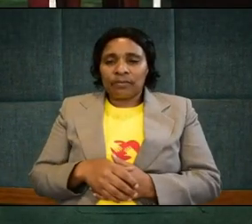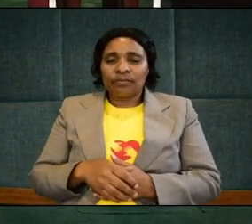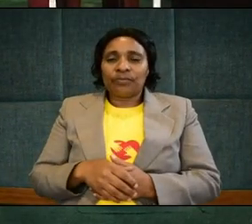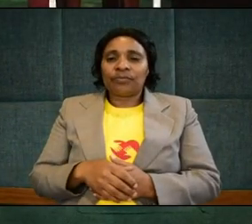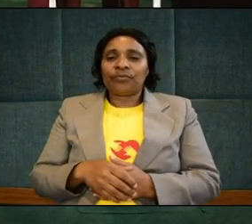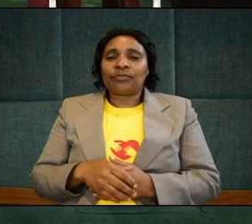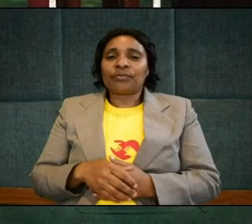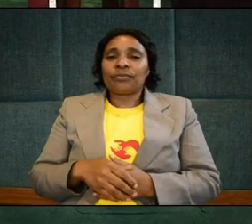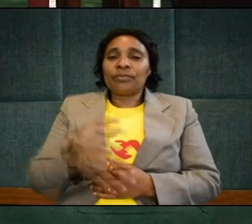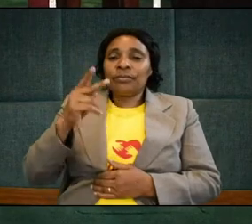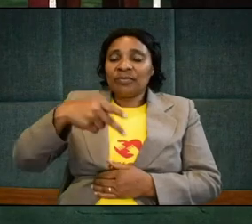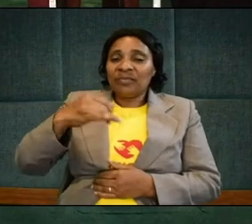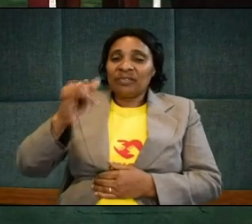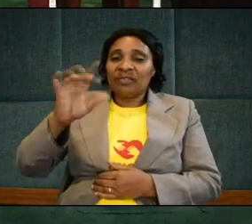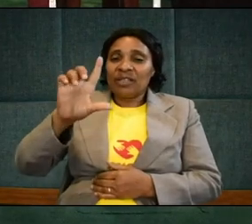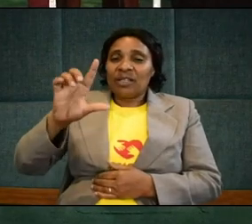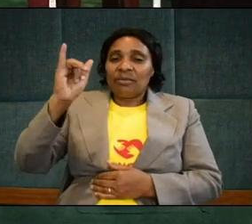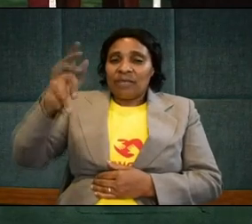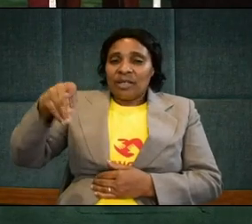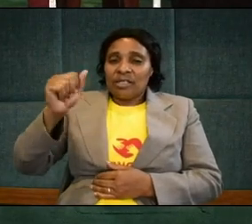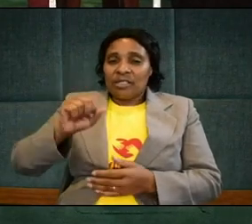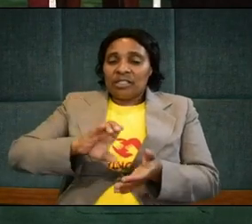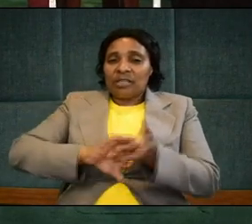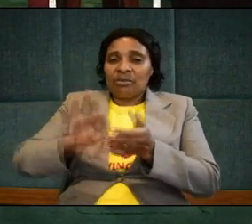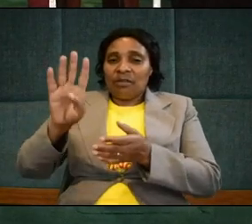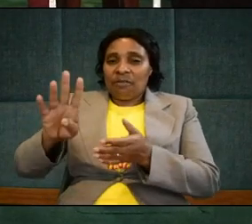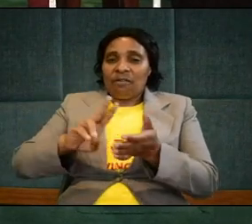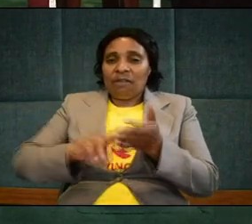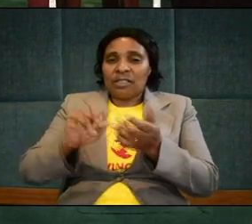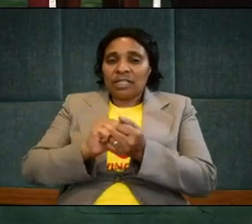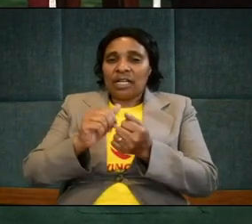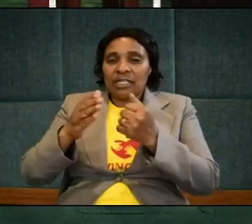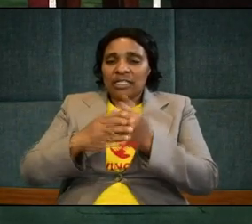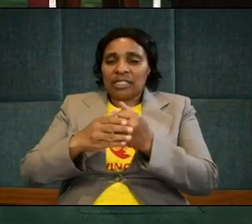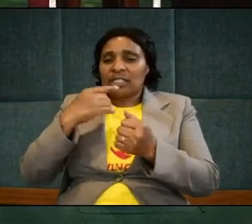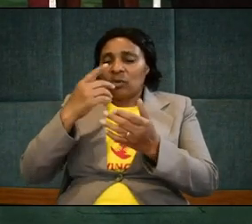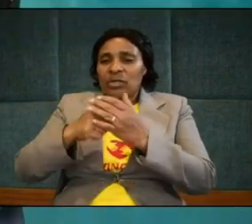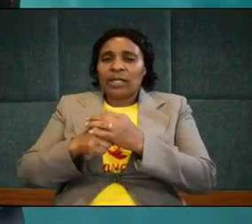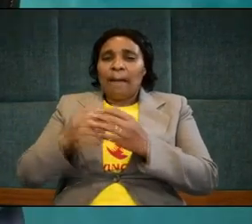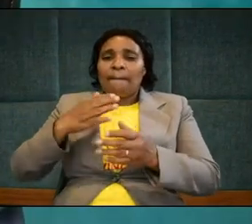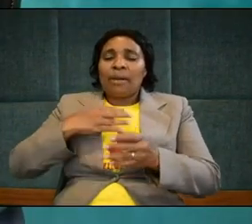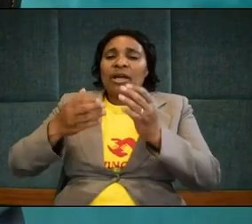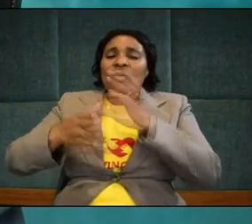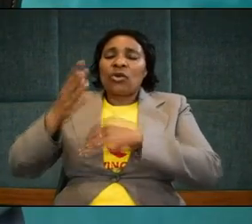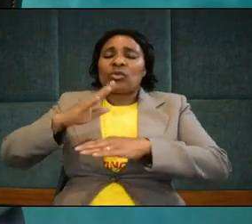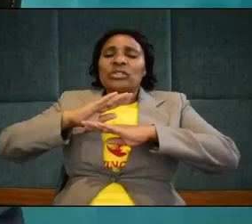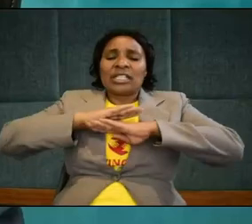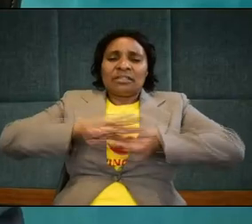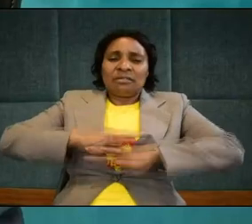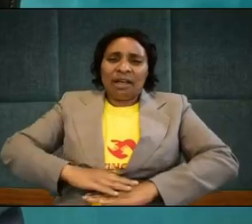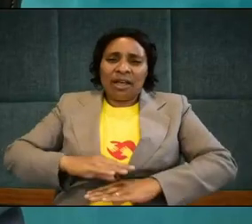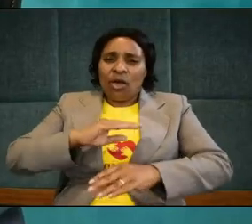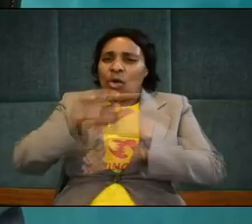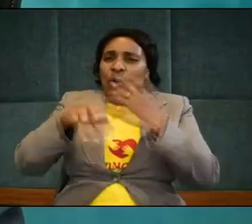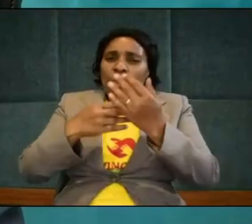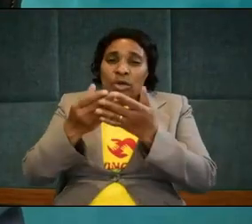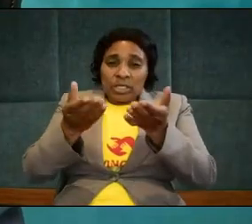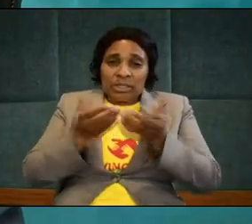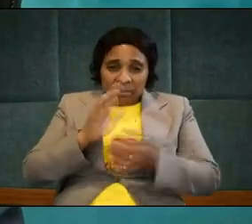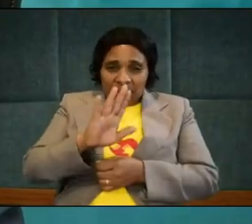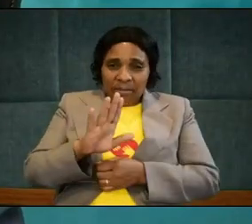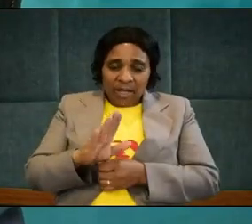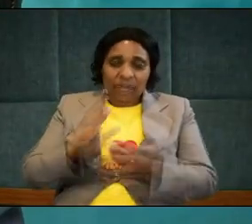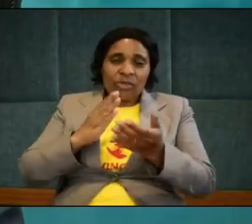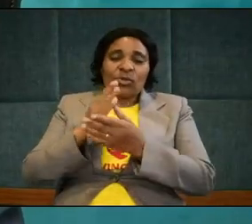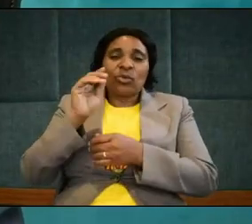Mm-hmm. And Philippians 4:19 tells us, that and my God will satisfy all your needs according to